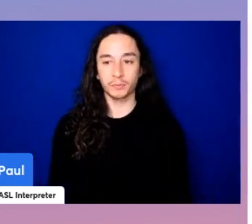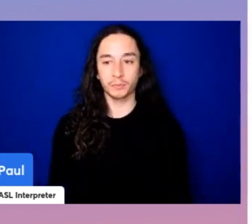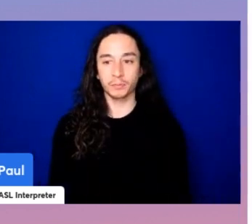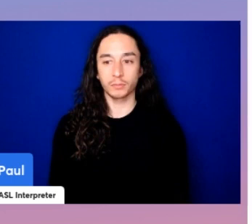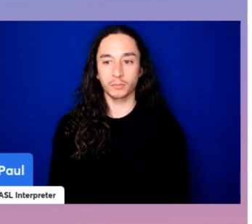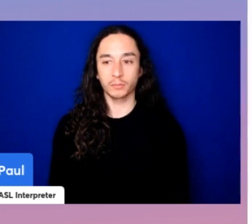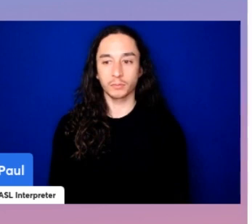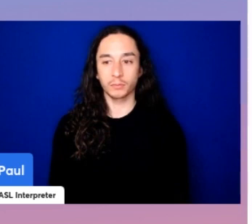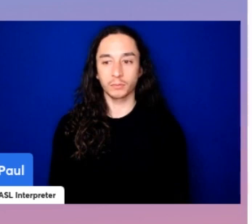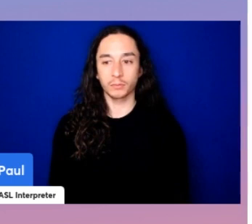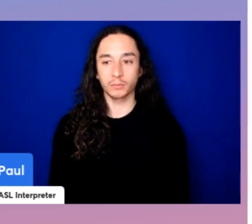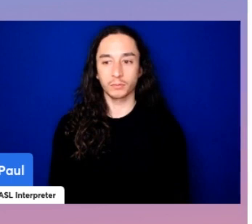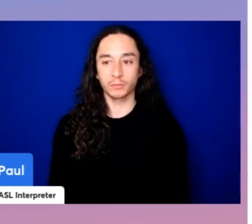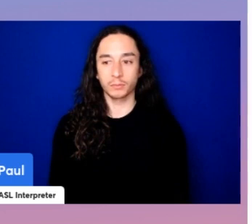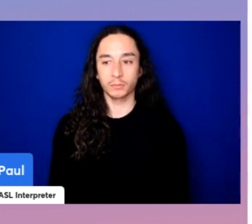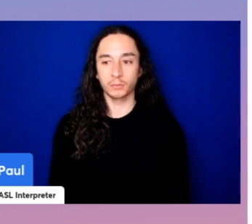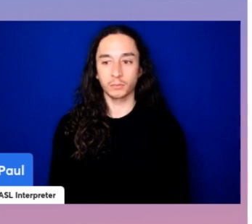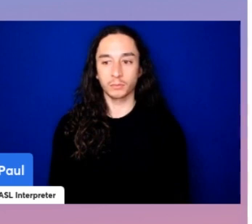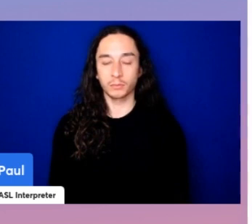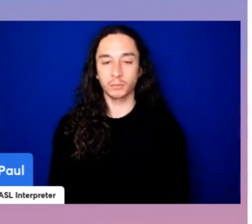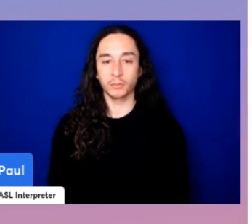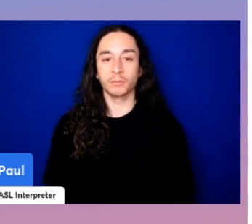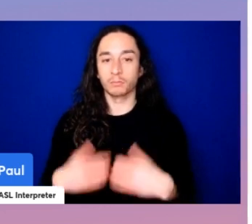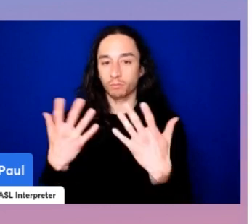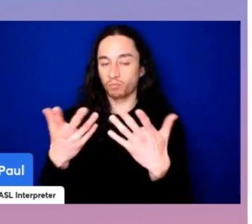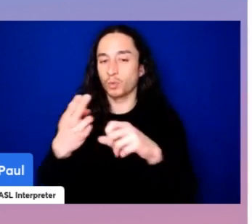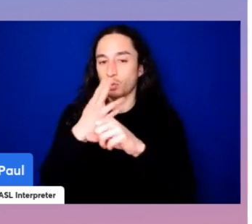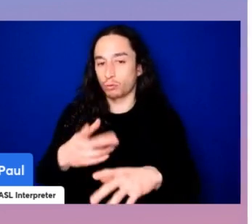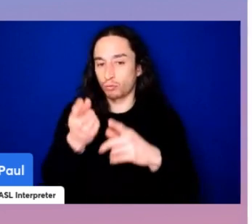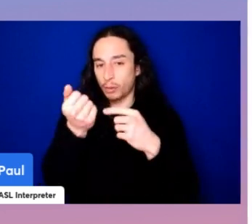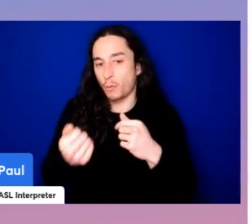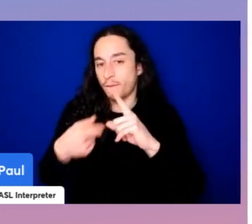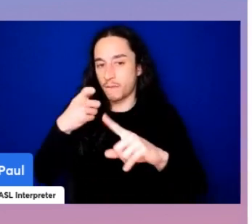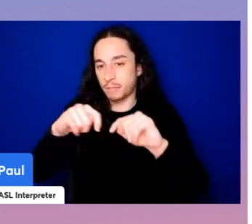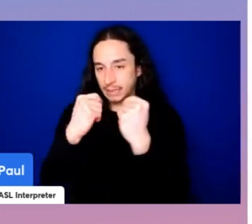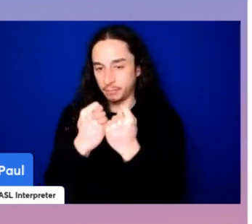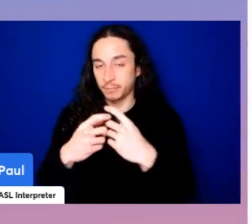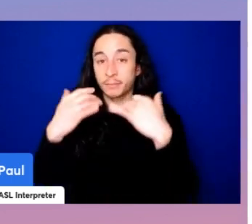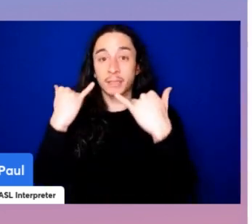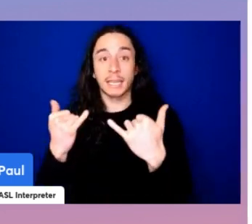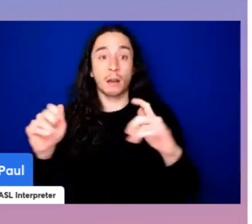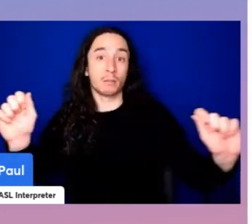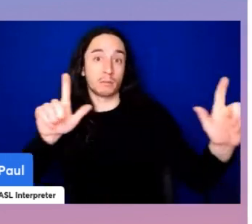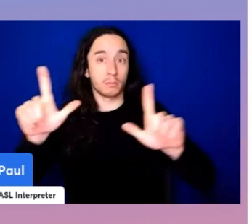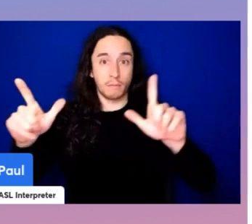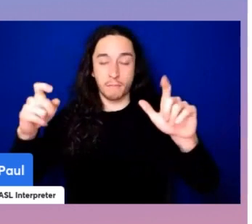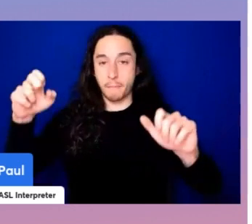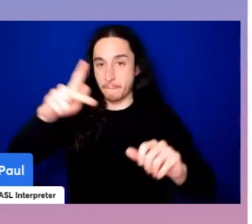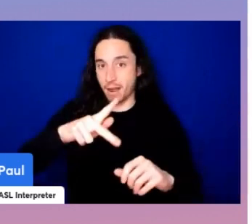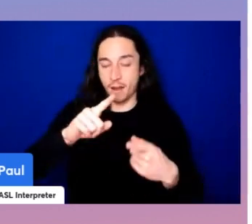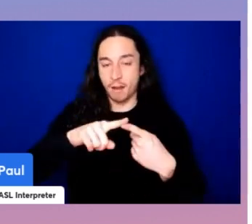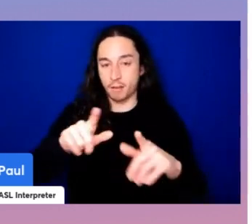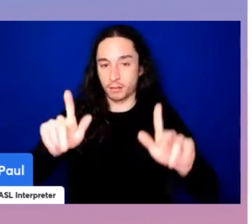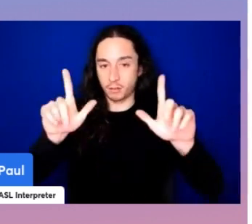User was removed from the team. And then if we go back to